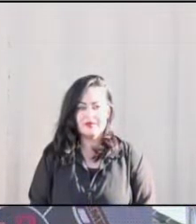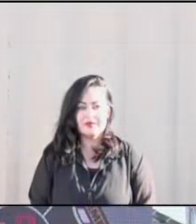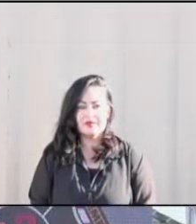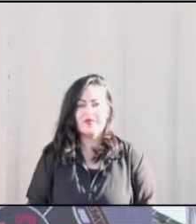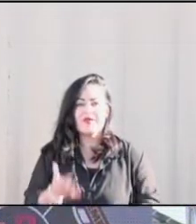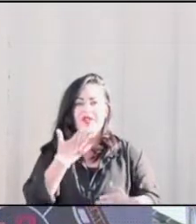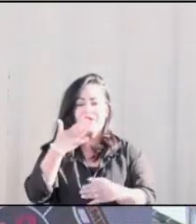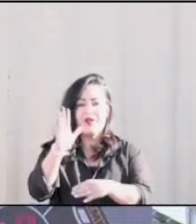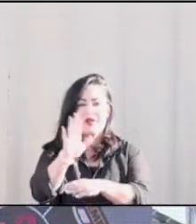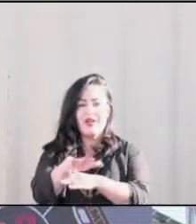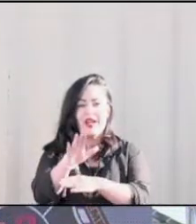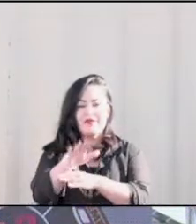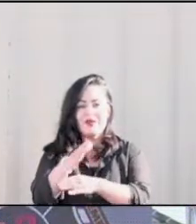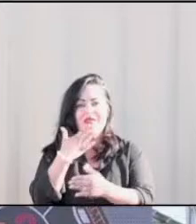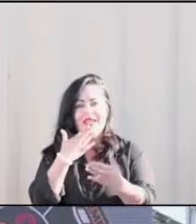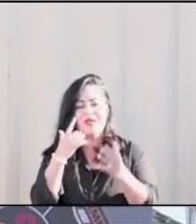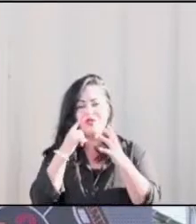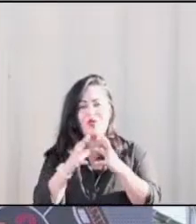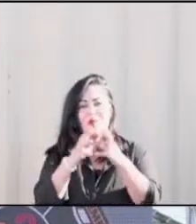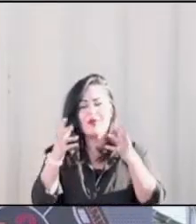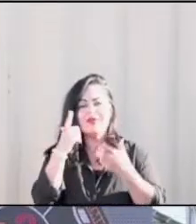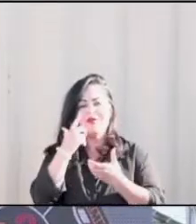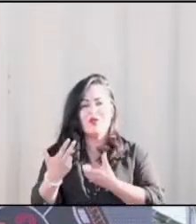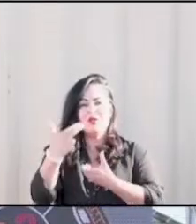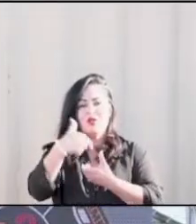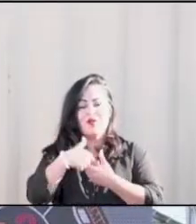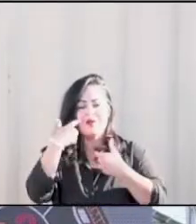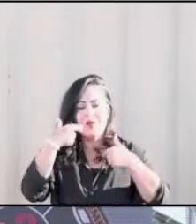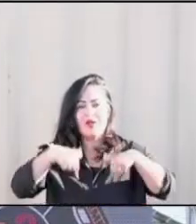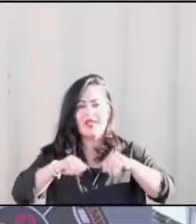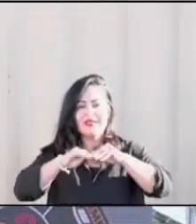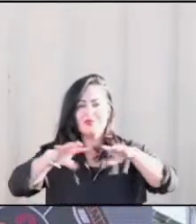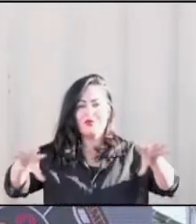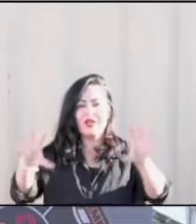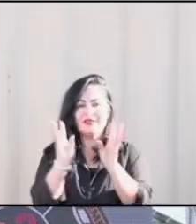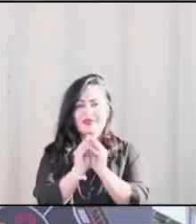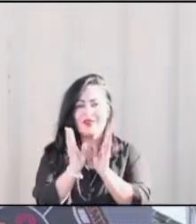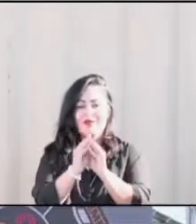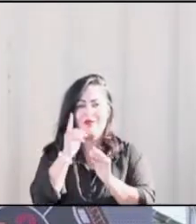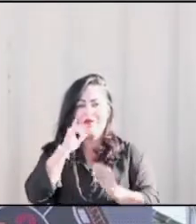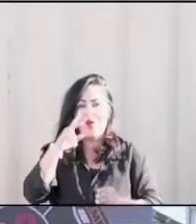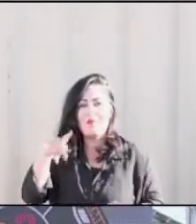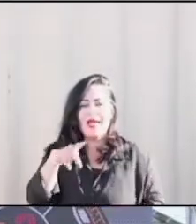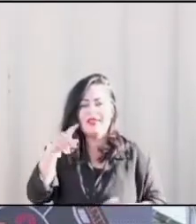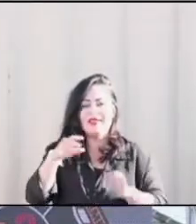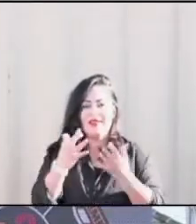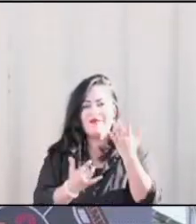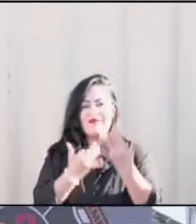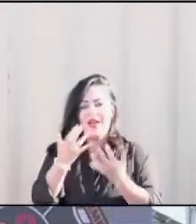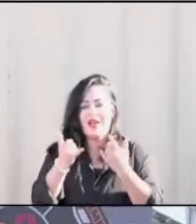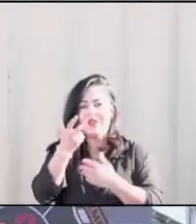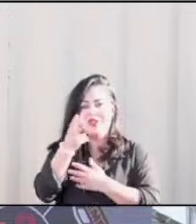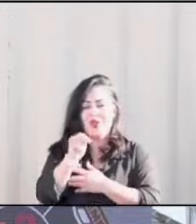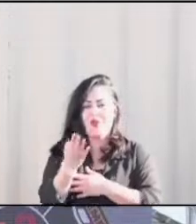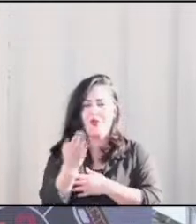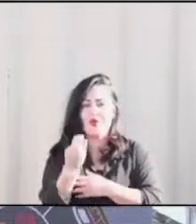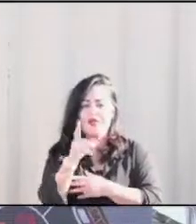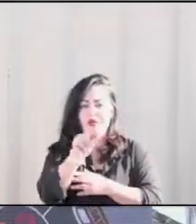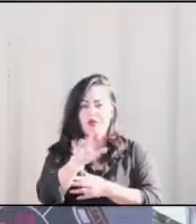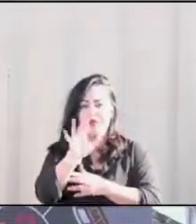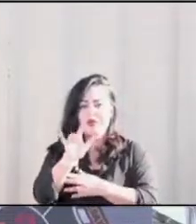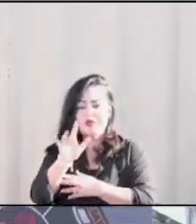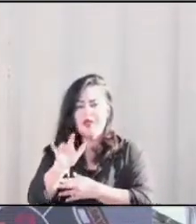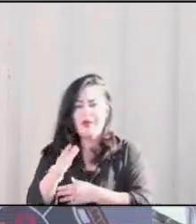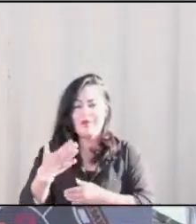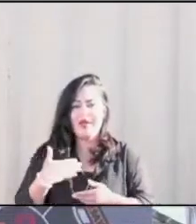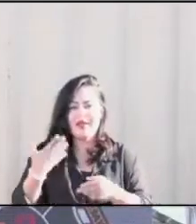Good afternoon, and thank you so much for joining us for this press conference for the Palisades Fire for Tuesday, January 14, 2025. My name is Thomas